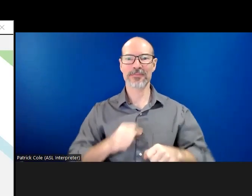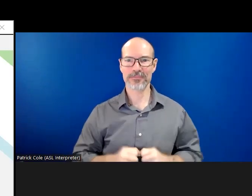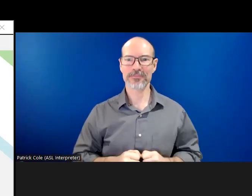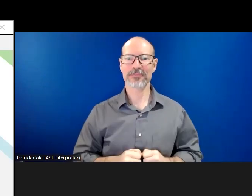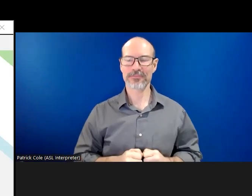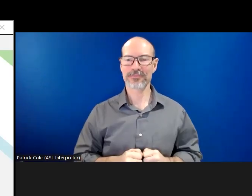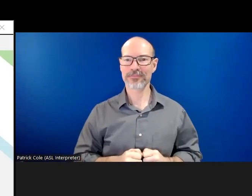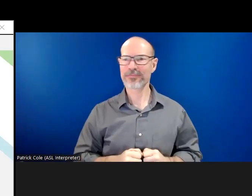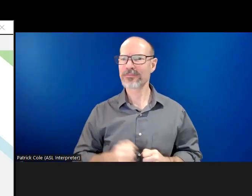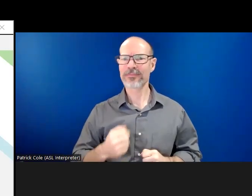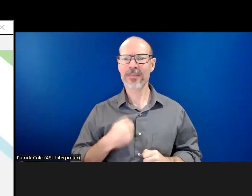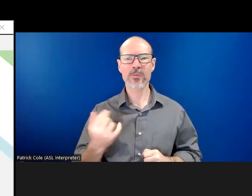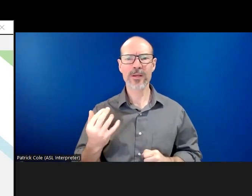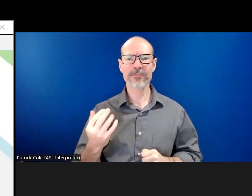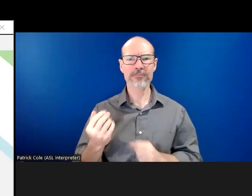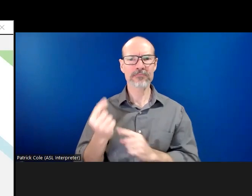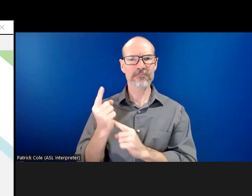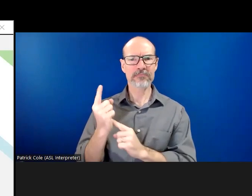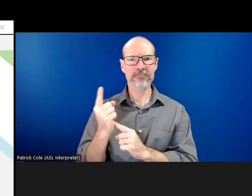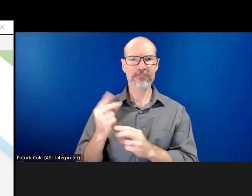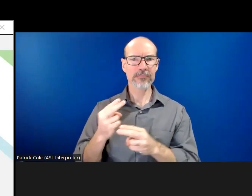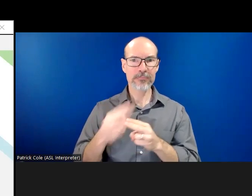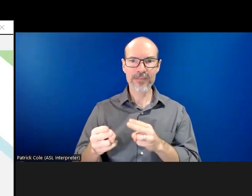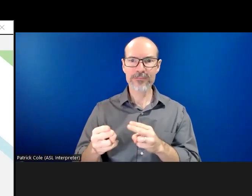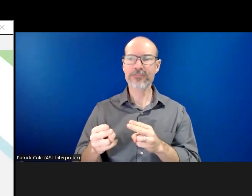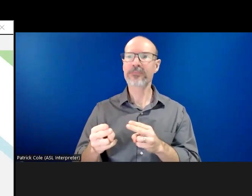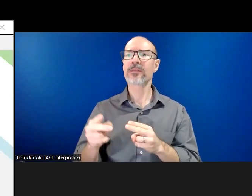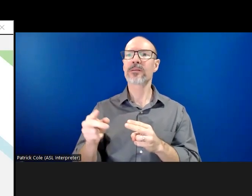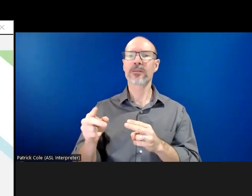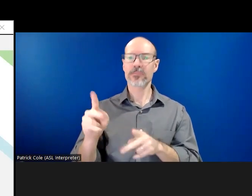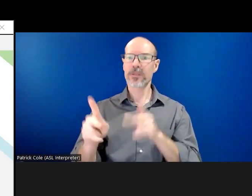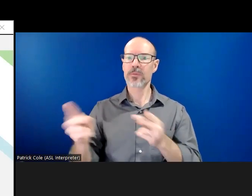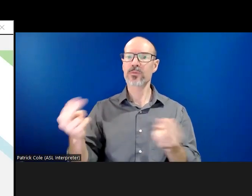I'll give a few seconds for the participants